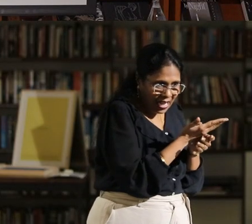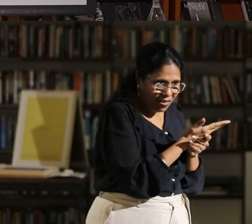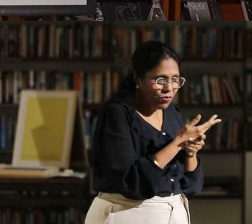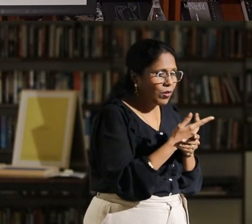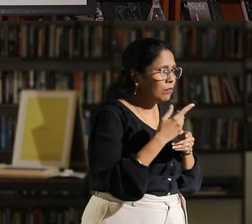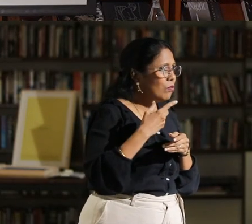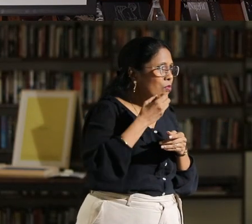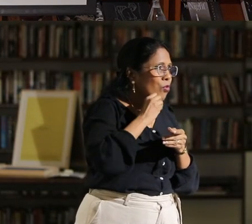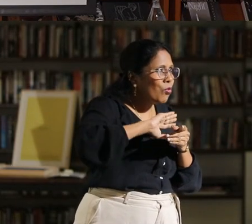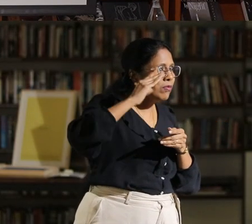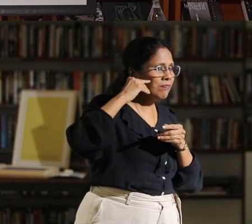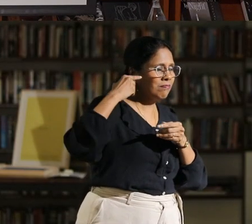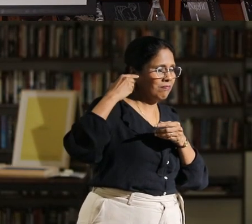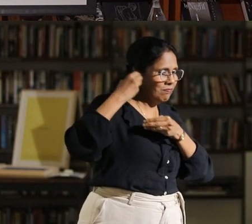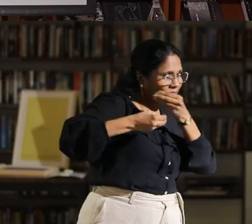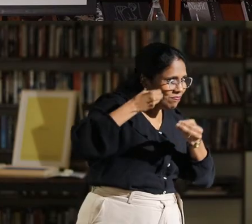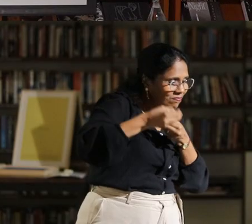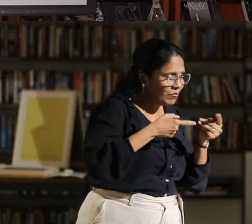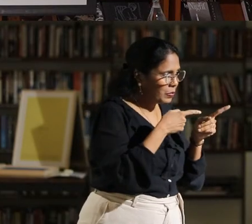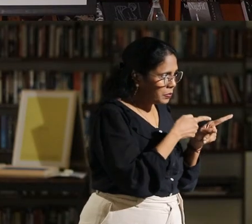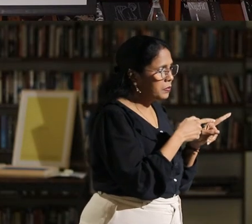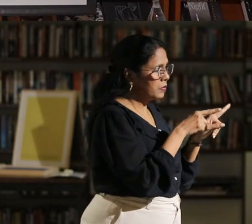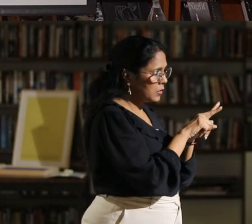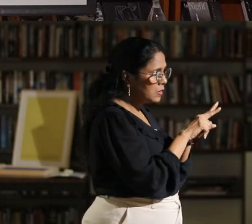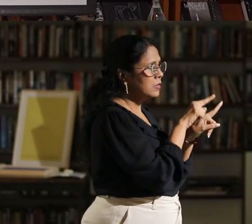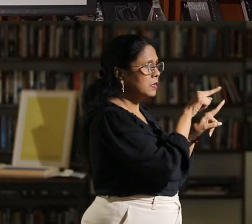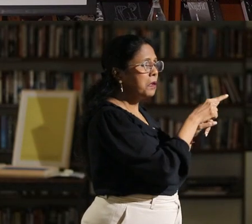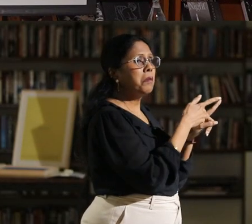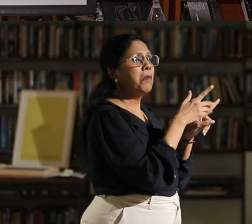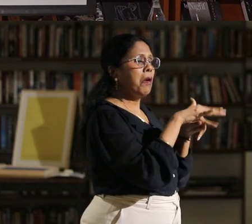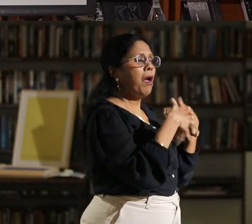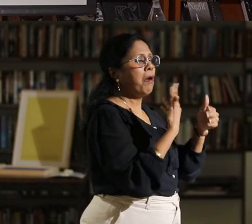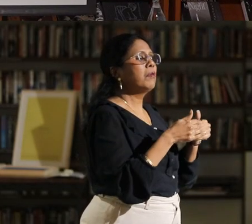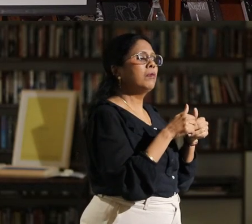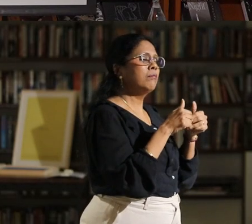I've always felt that it leads to a lot more.